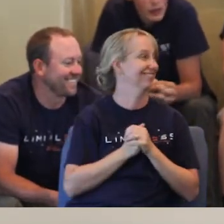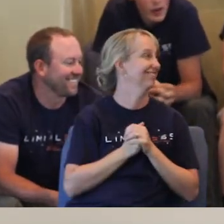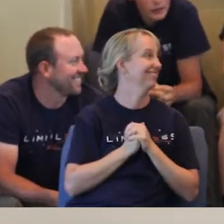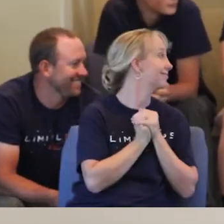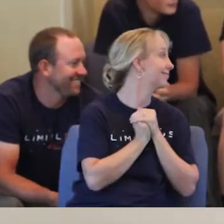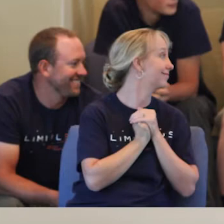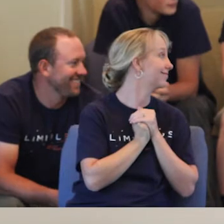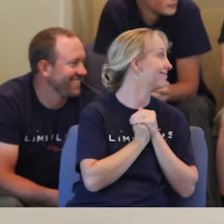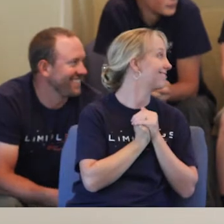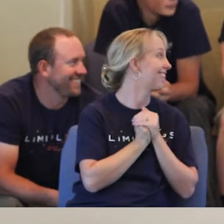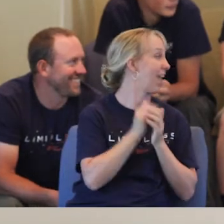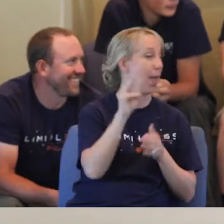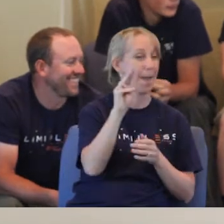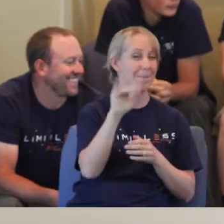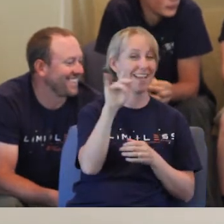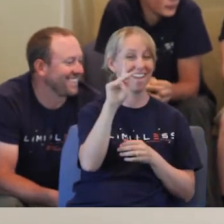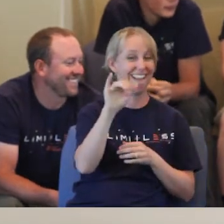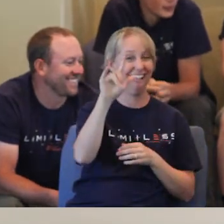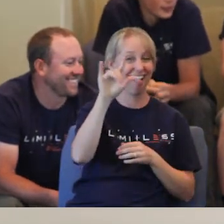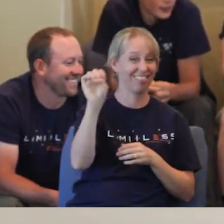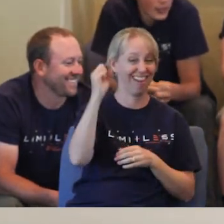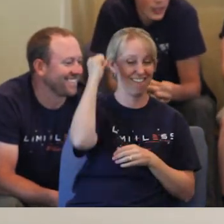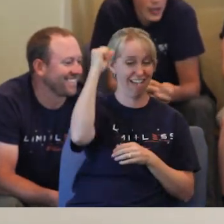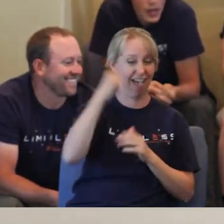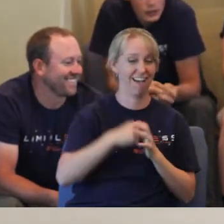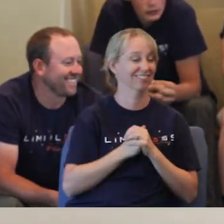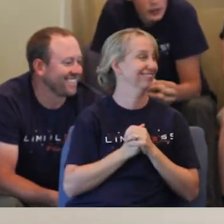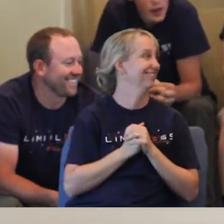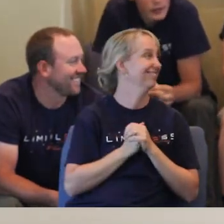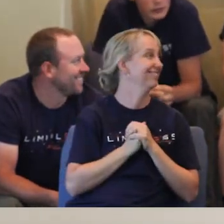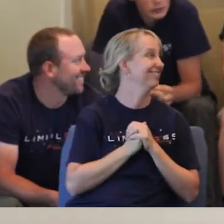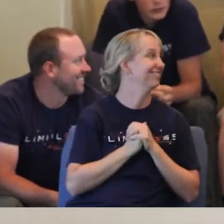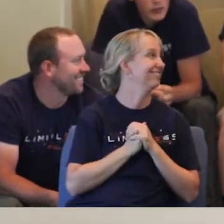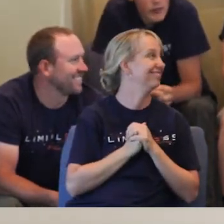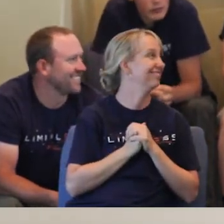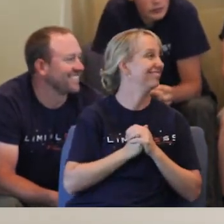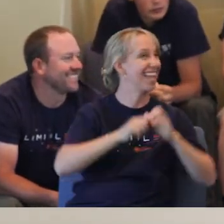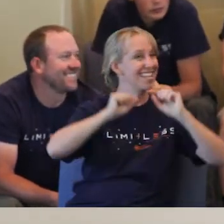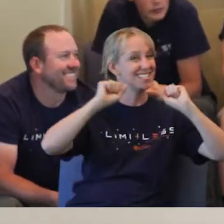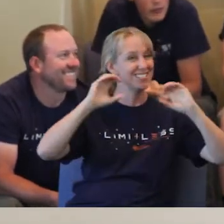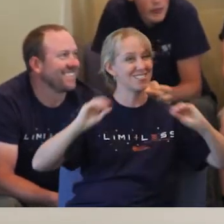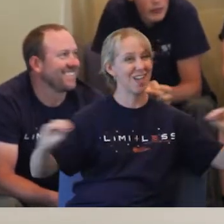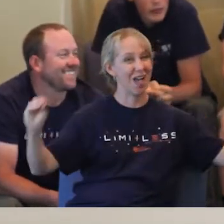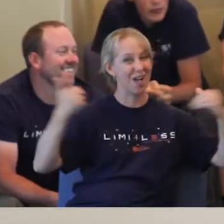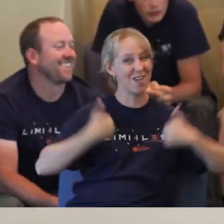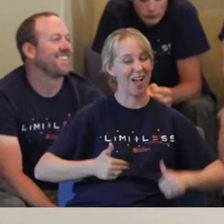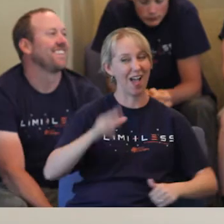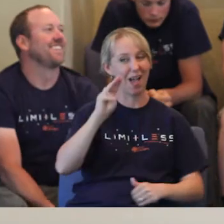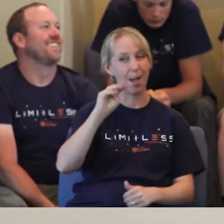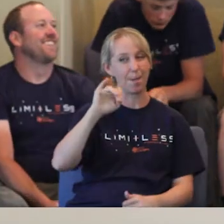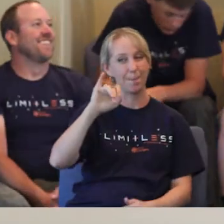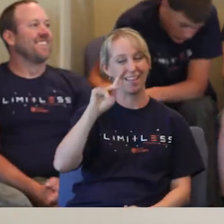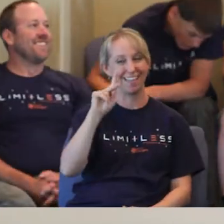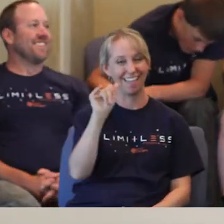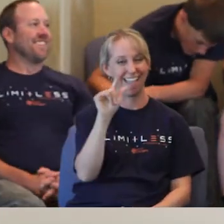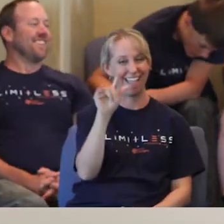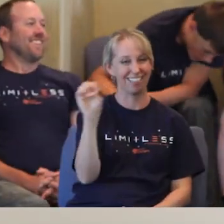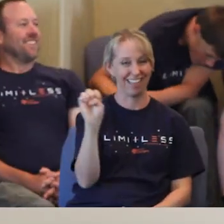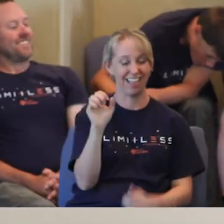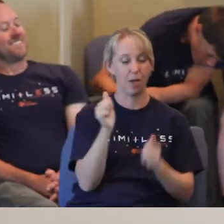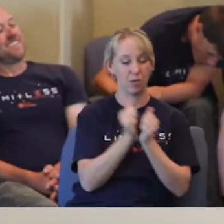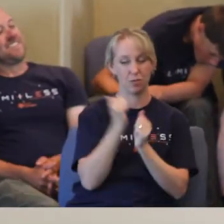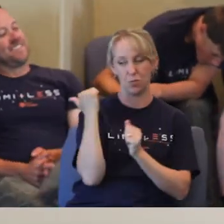So I'm McKaylee. I was on the crew Plum Bobs with Ryan and Sherry. I just wanted to say thank you to you adults for taking a